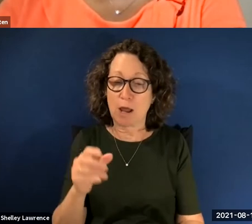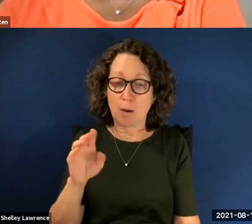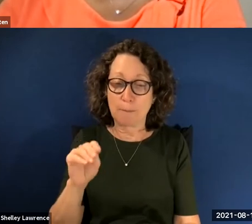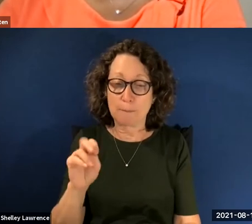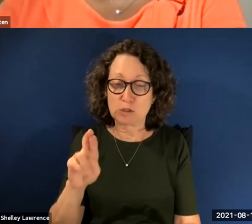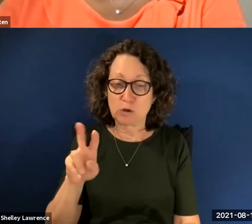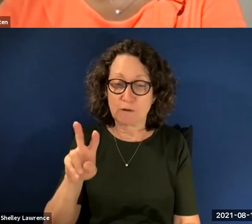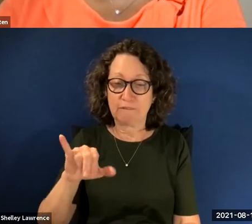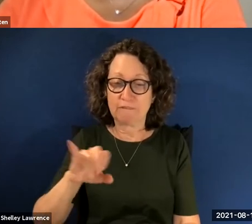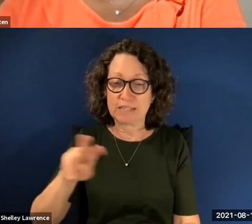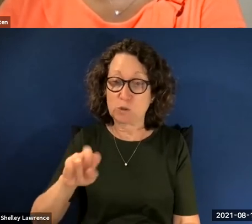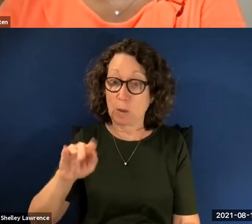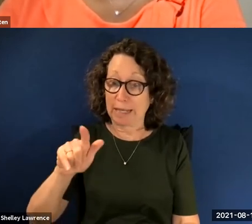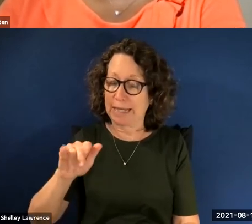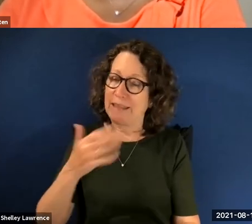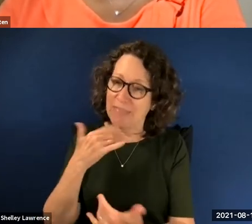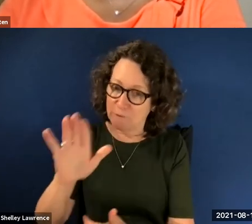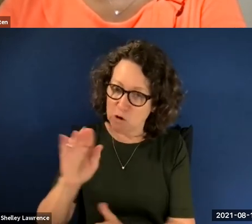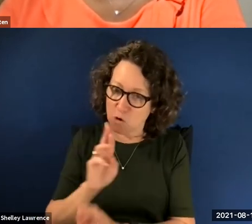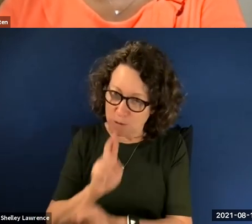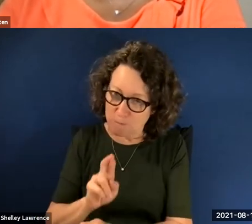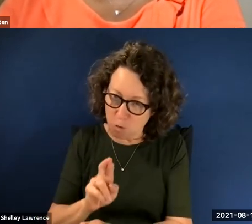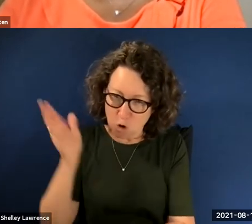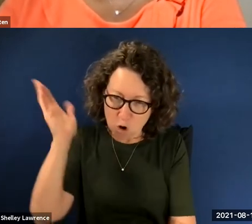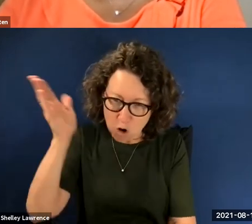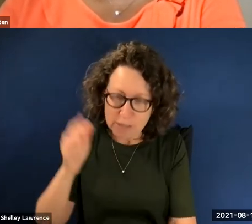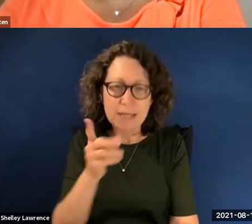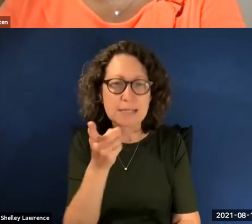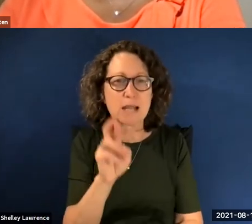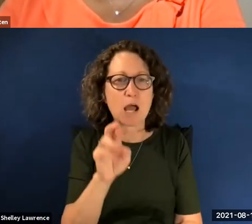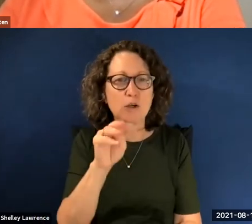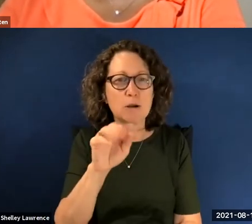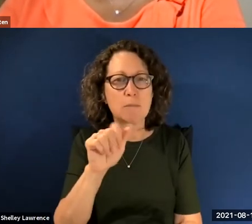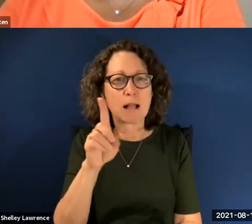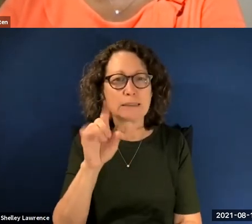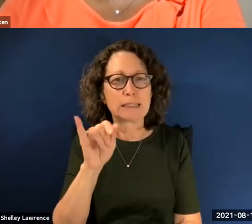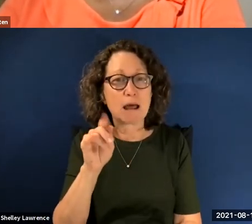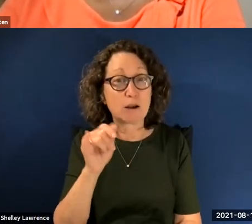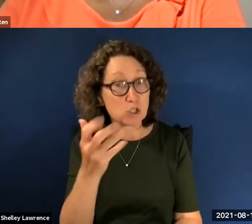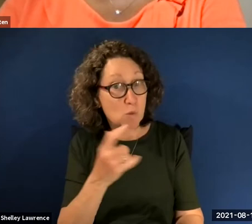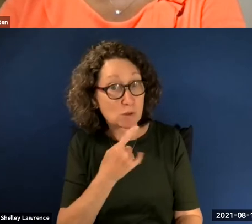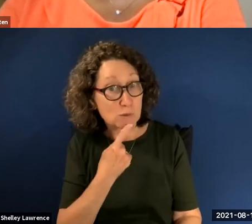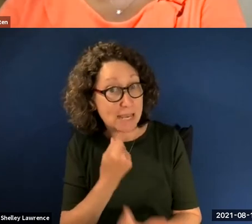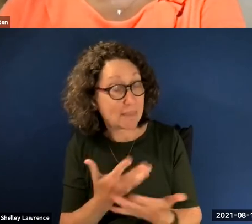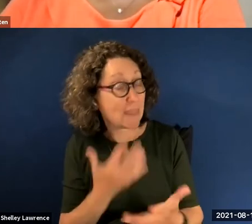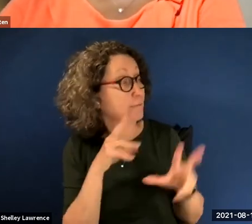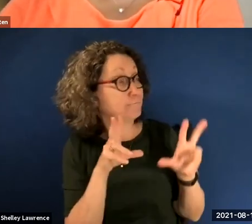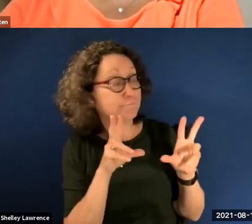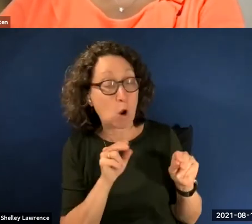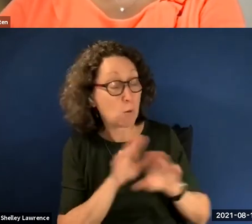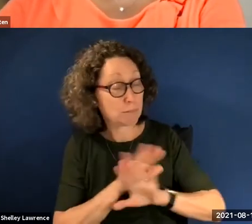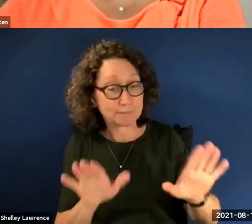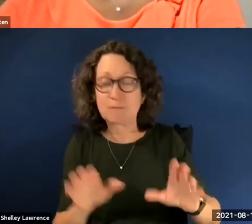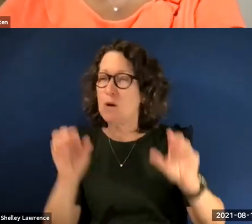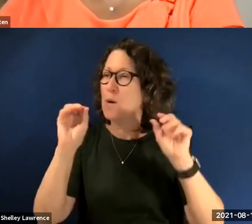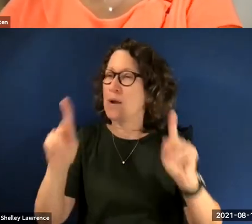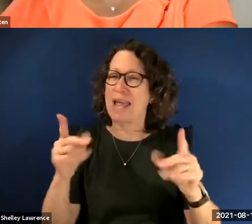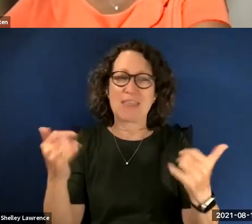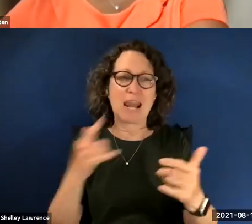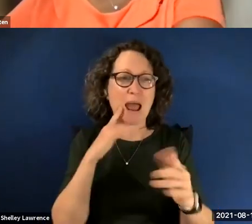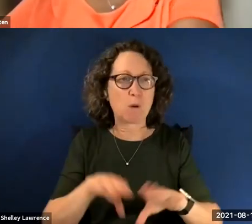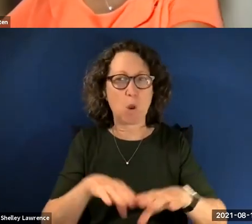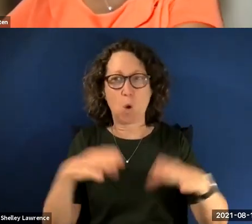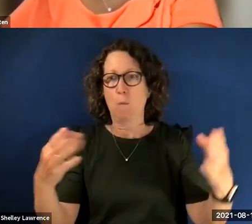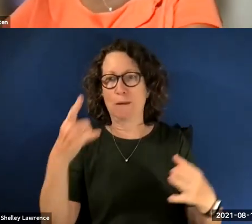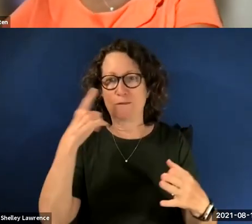so much for your report. Dr. Maldonado, did you have something you wanted to say? No. All righty, then I will open this